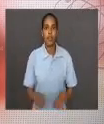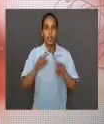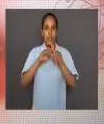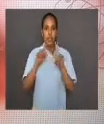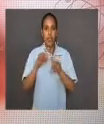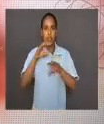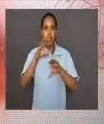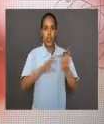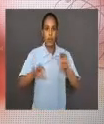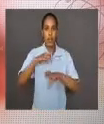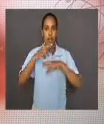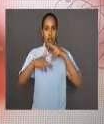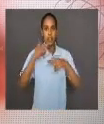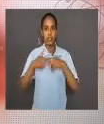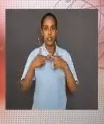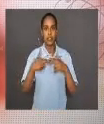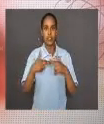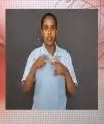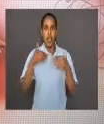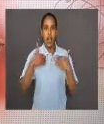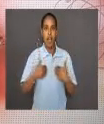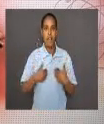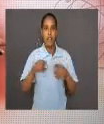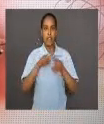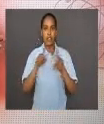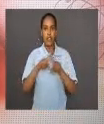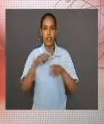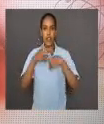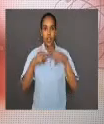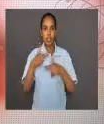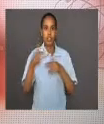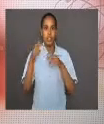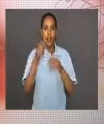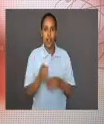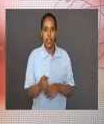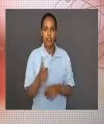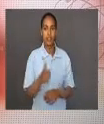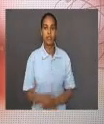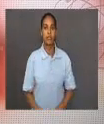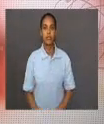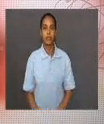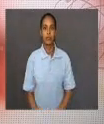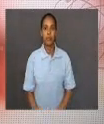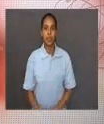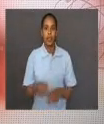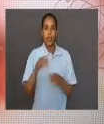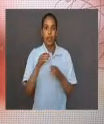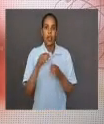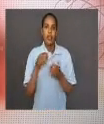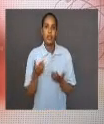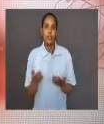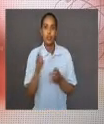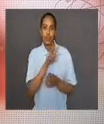Different chemical reactions have different reaction rates. Even